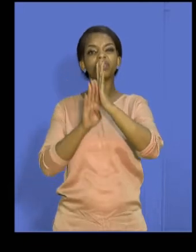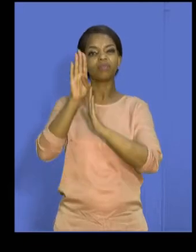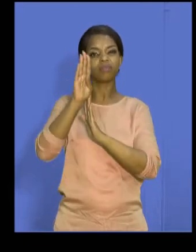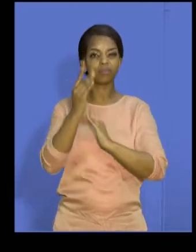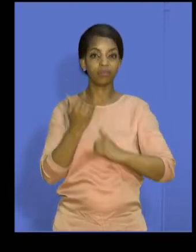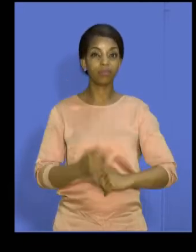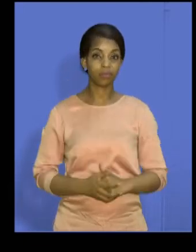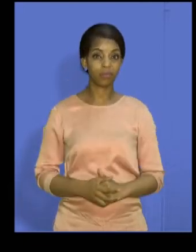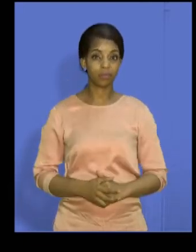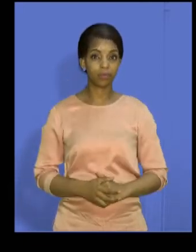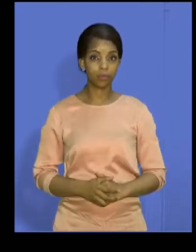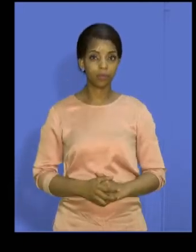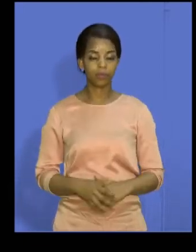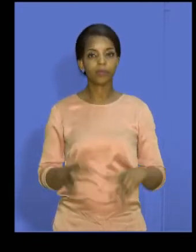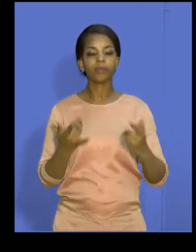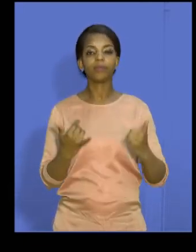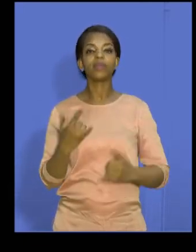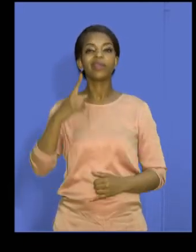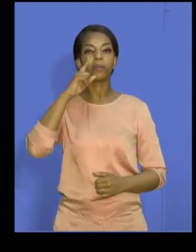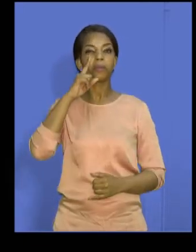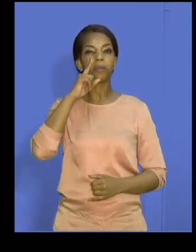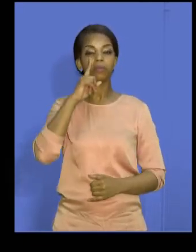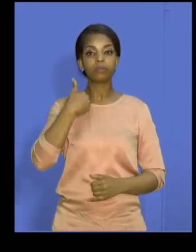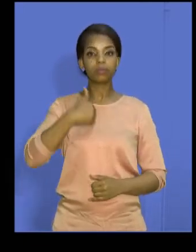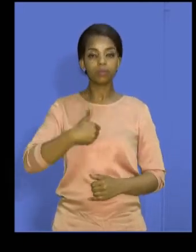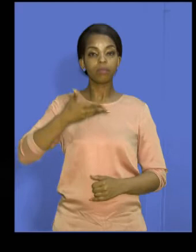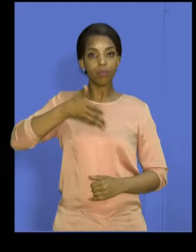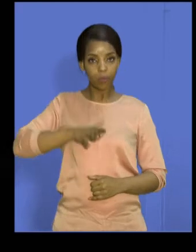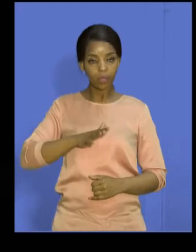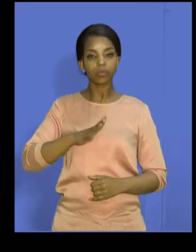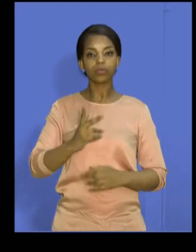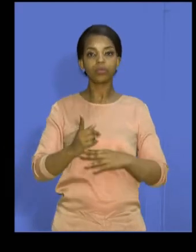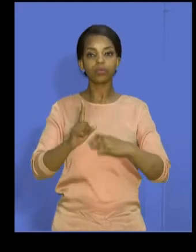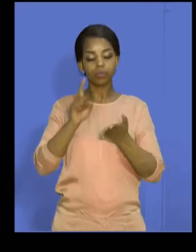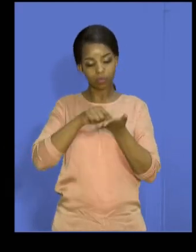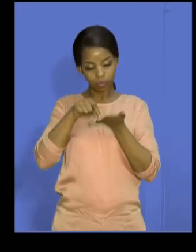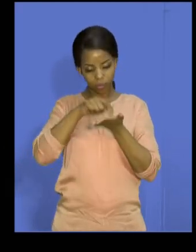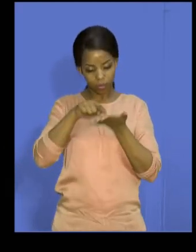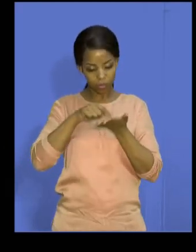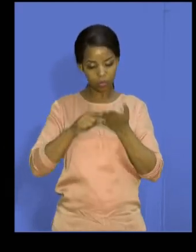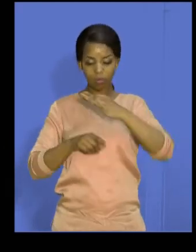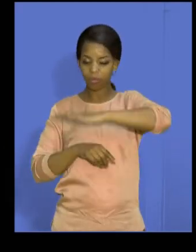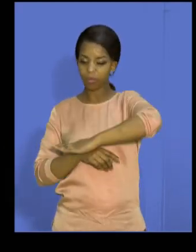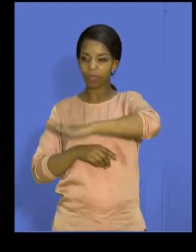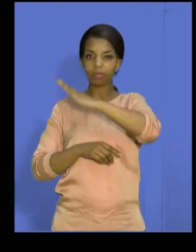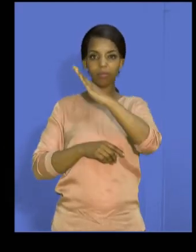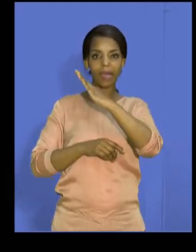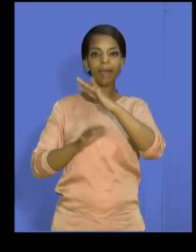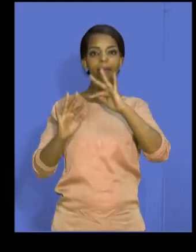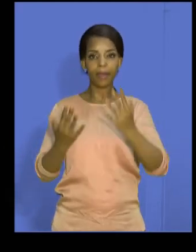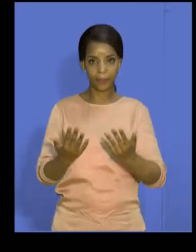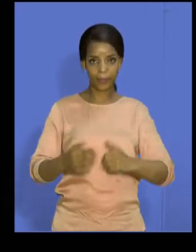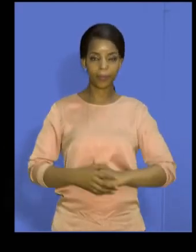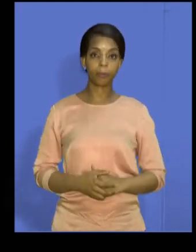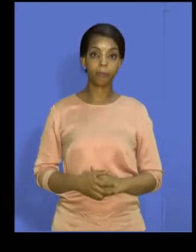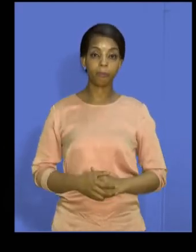at if I wanted to calculate my gradient. So my gradient will be change in steps, right?